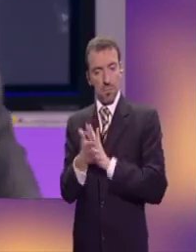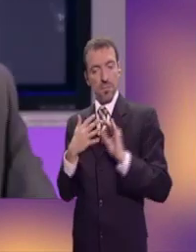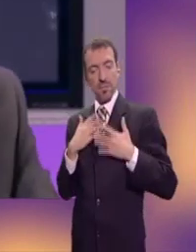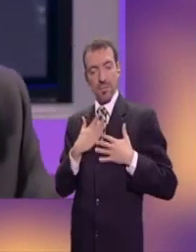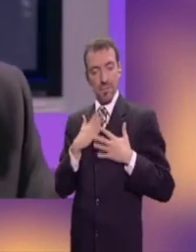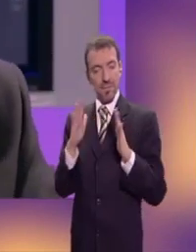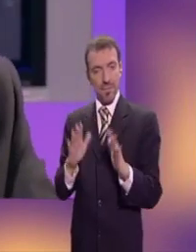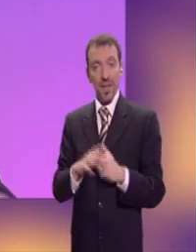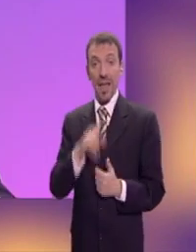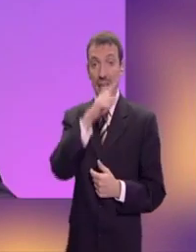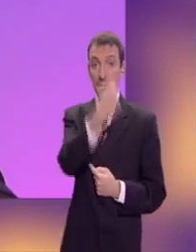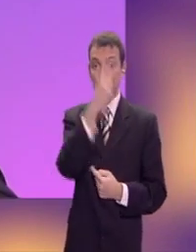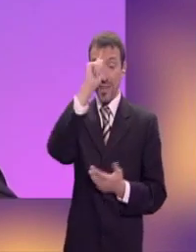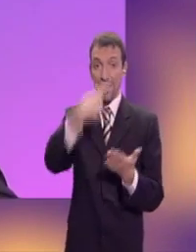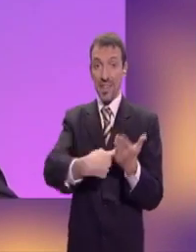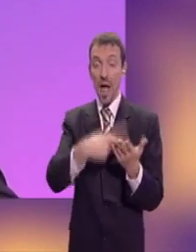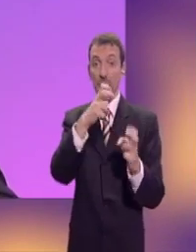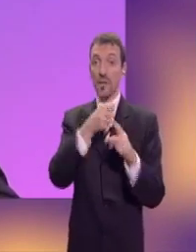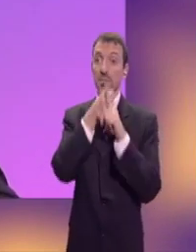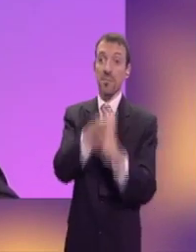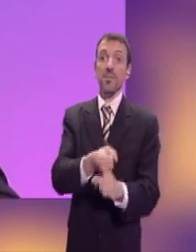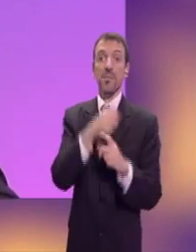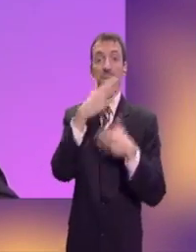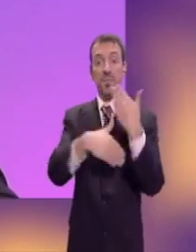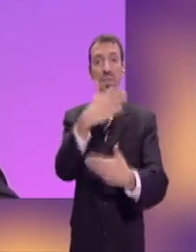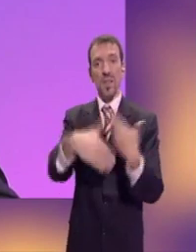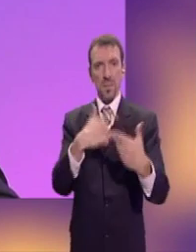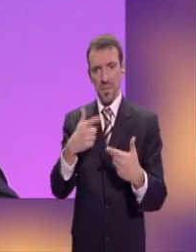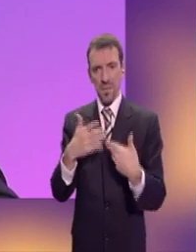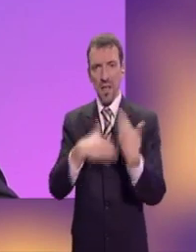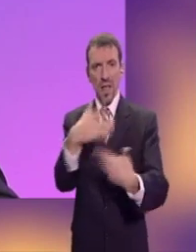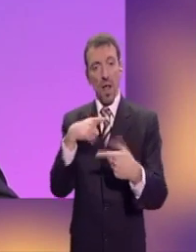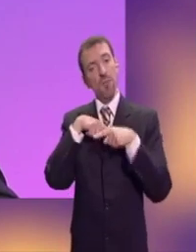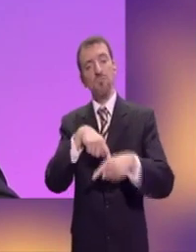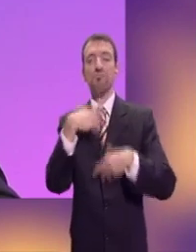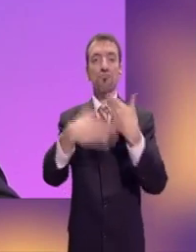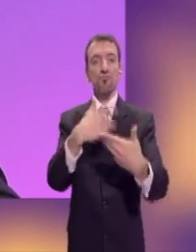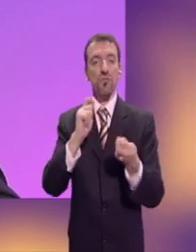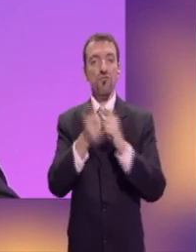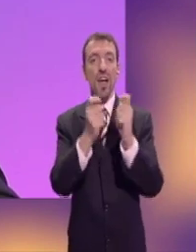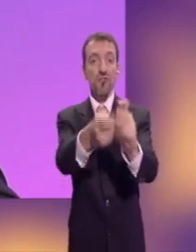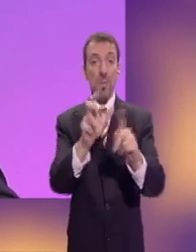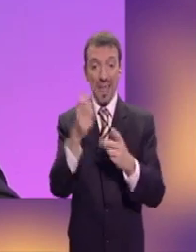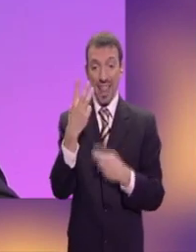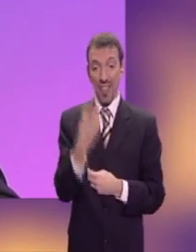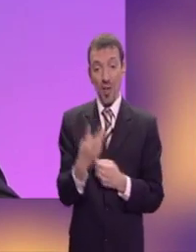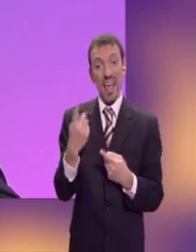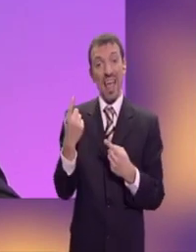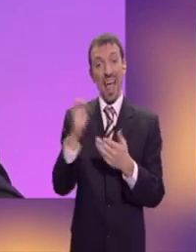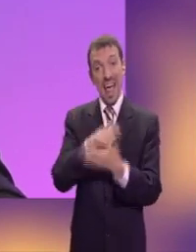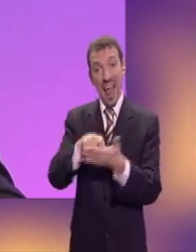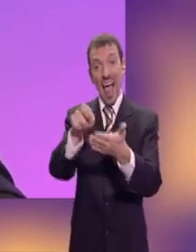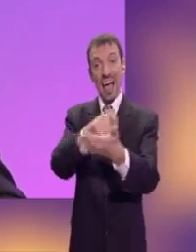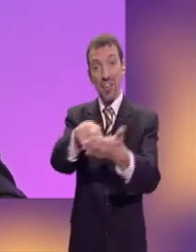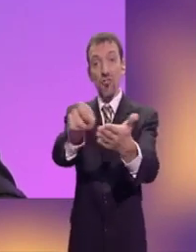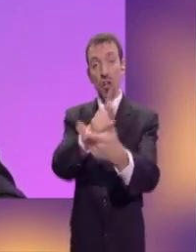he then decided to impose his will, and the party had been out for so long, they went along with it. And we've had 3 election victories, but I'm still